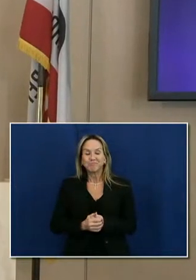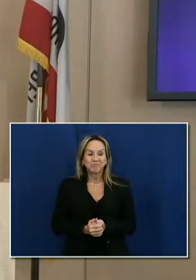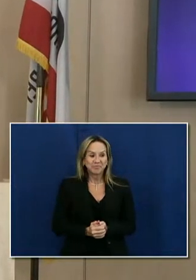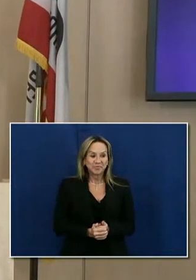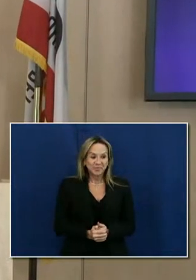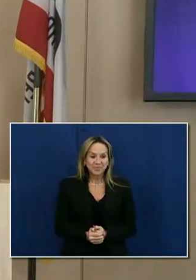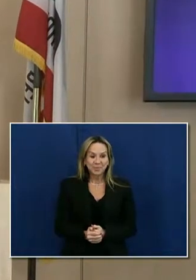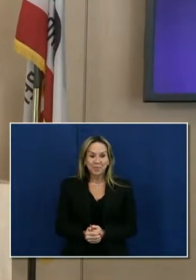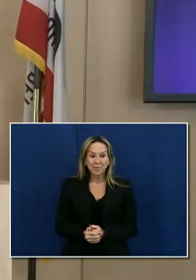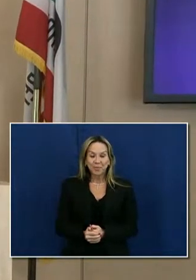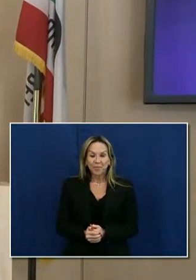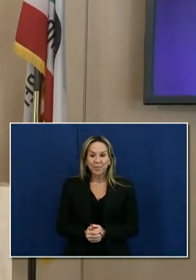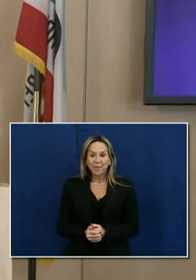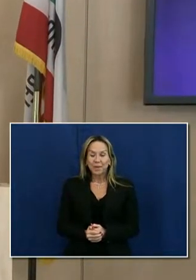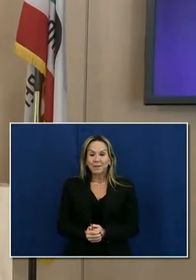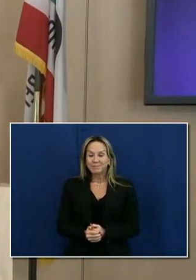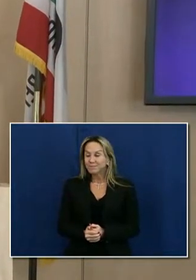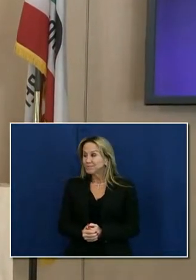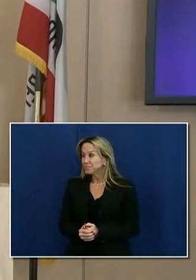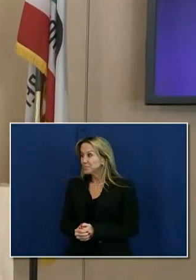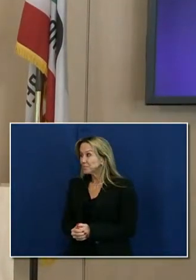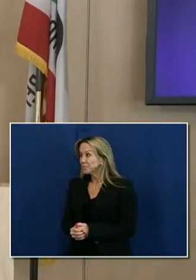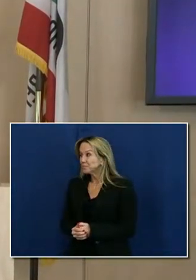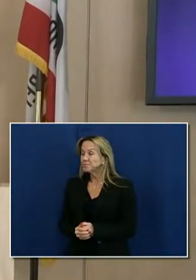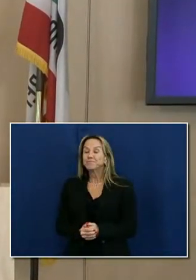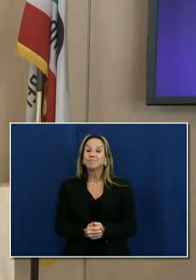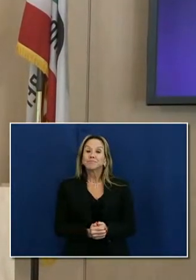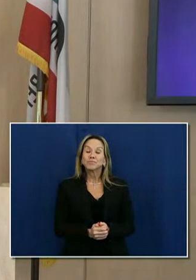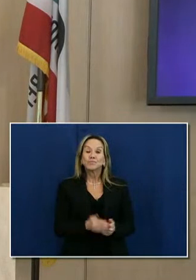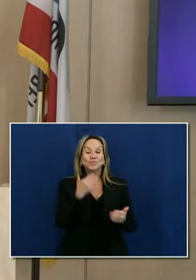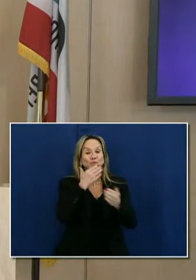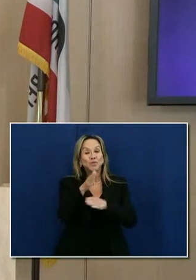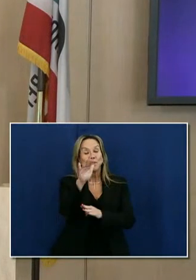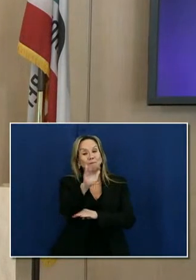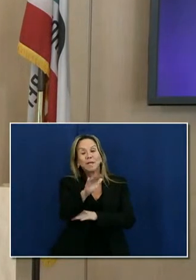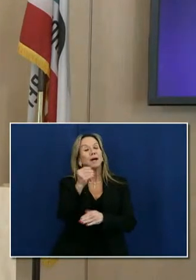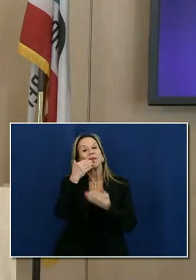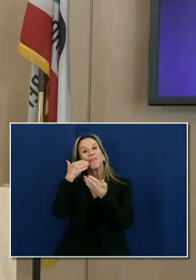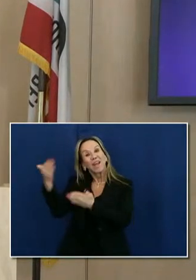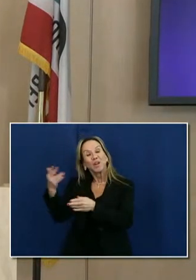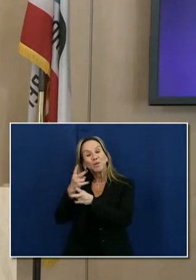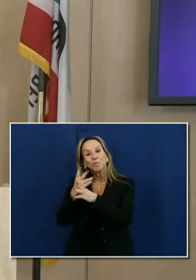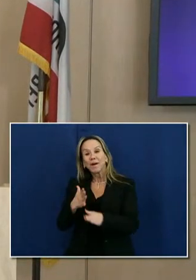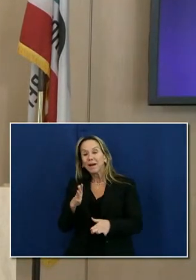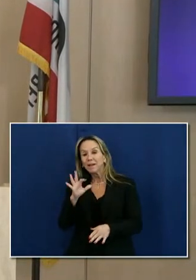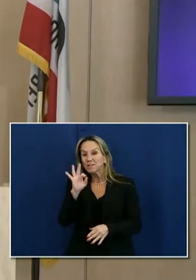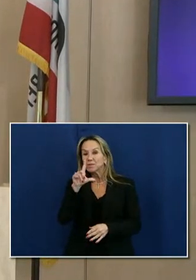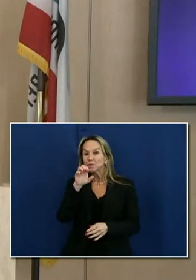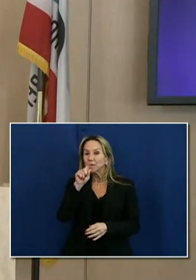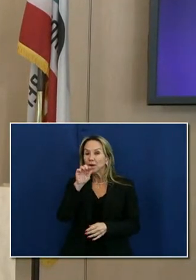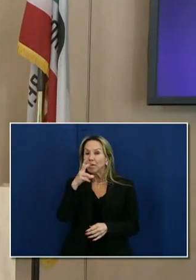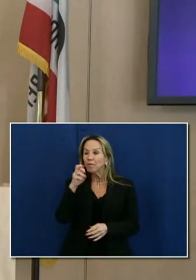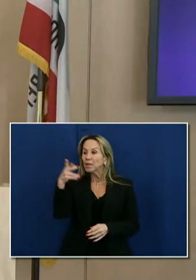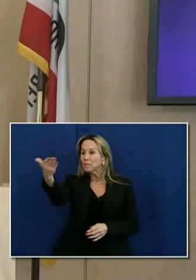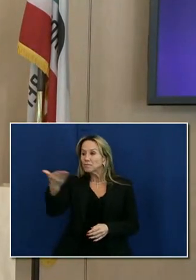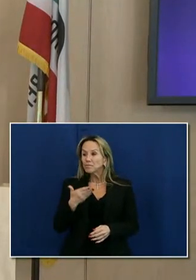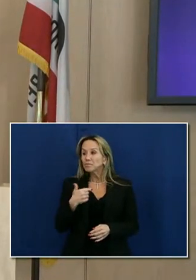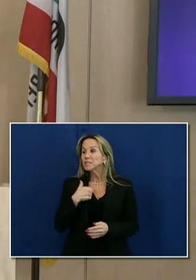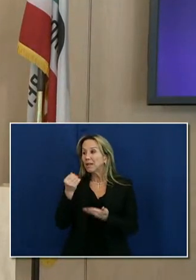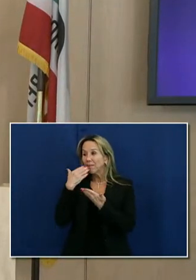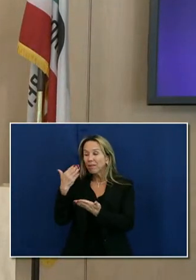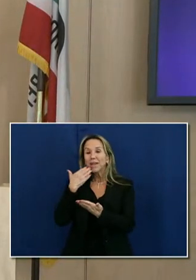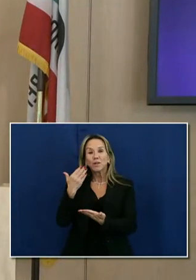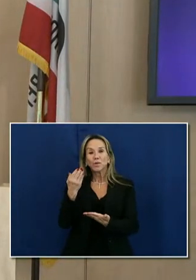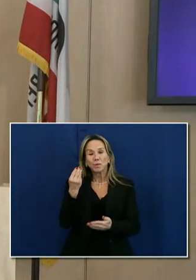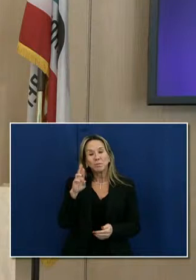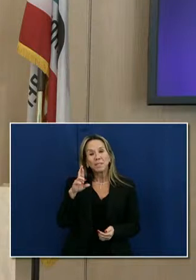is good? Okay. Afternoon, and thank you, Supervisor Fletcher, for your invitation. Thank you, Mr. Chairman.